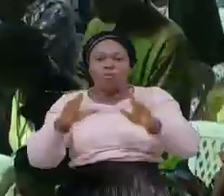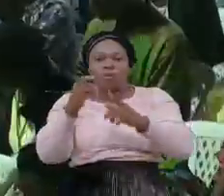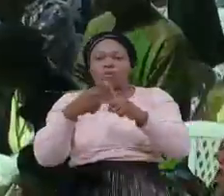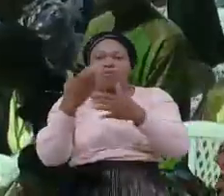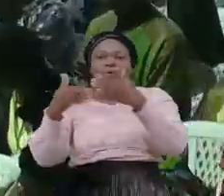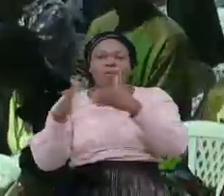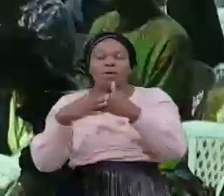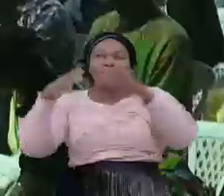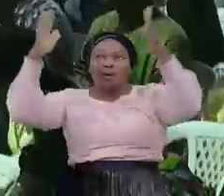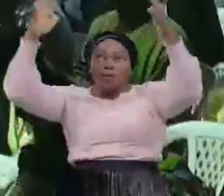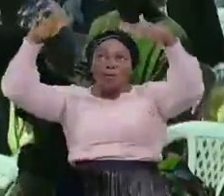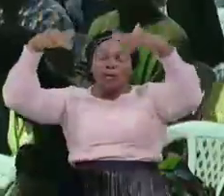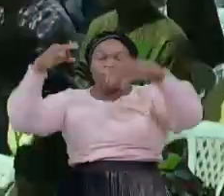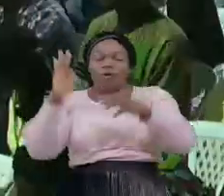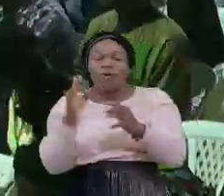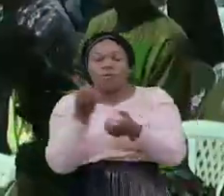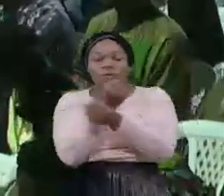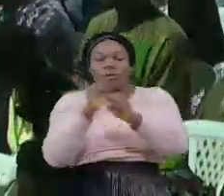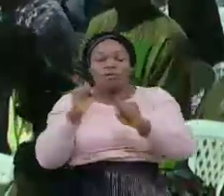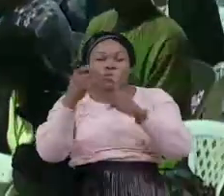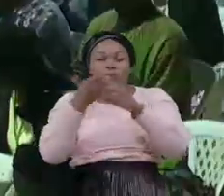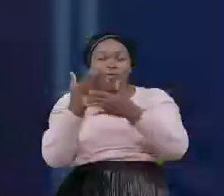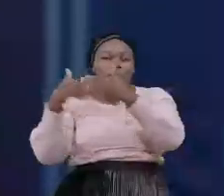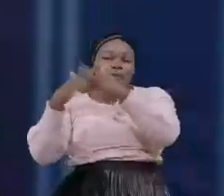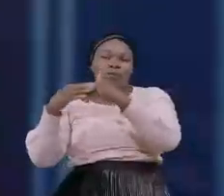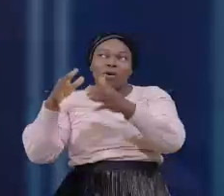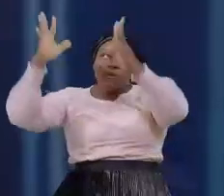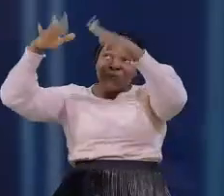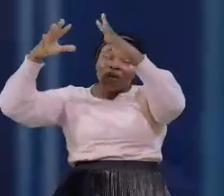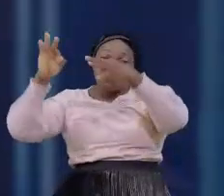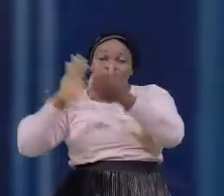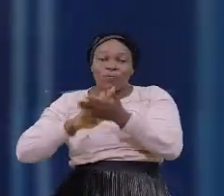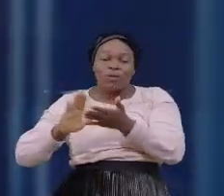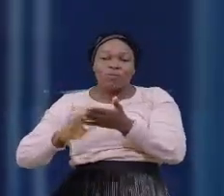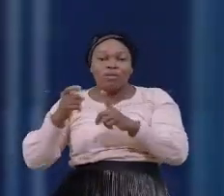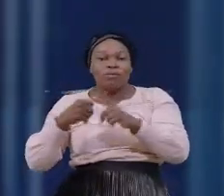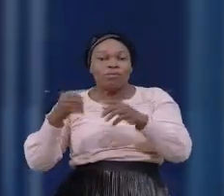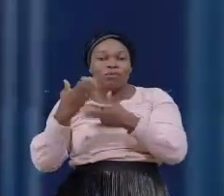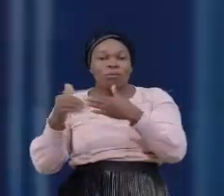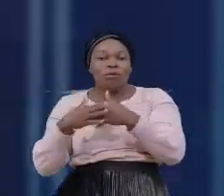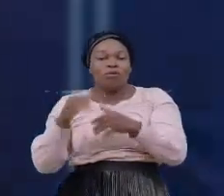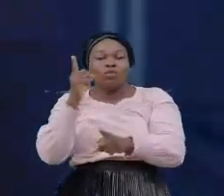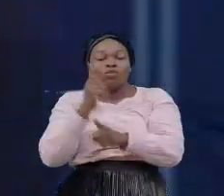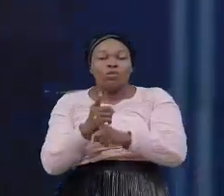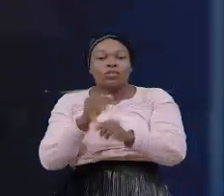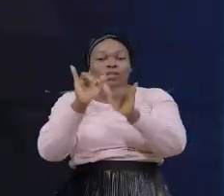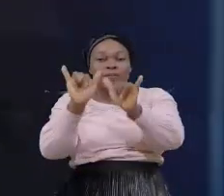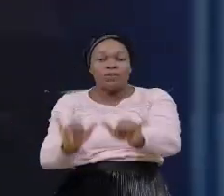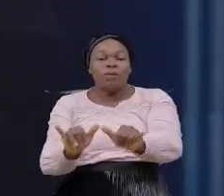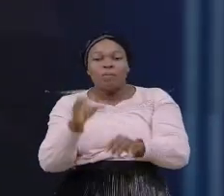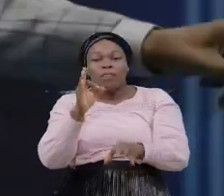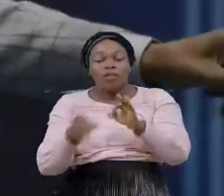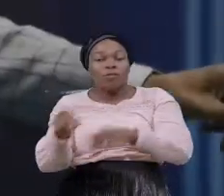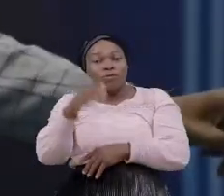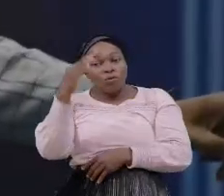from heaven. Rain of forgiveness from heaven. Just stay there. Just stay there. If you don't dodge, if you